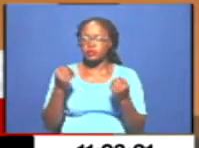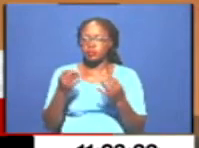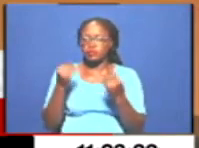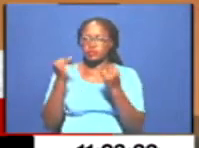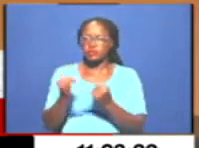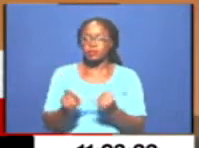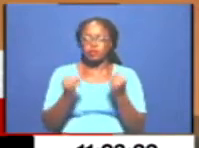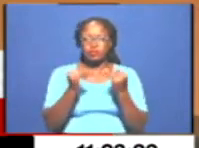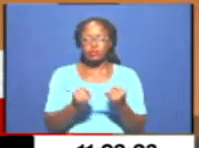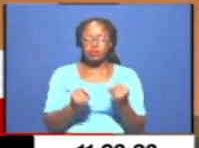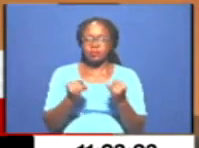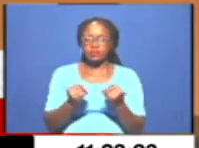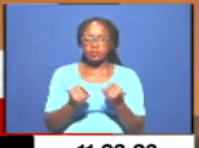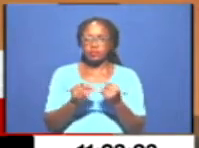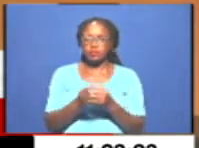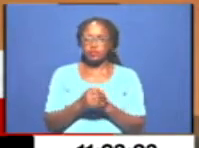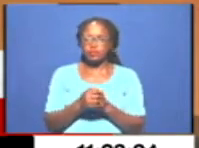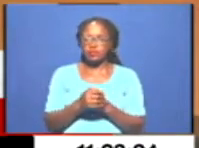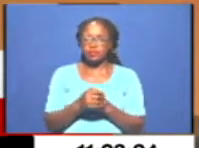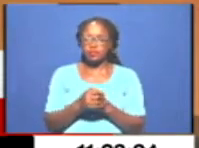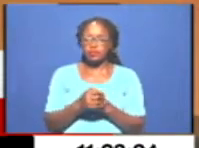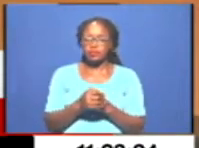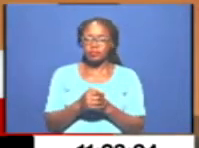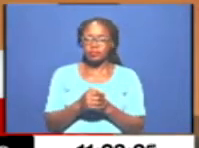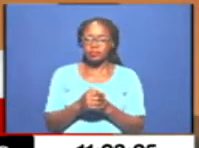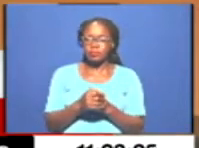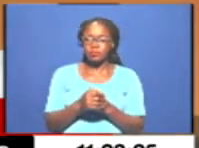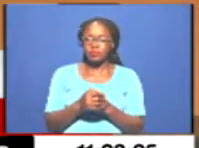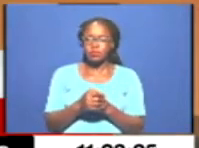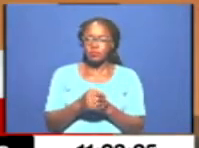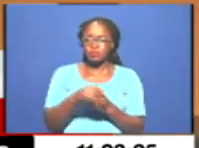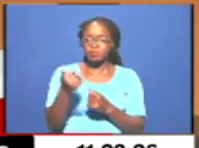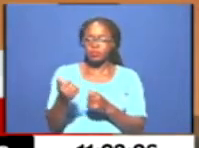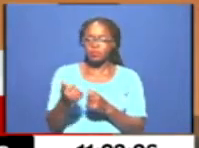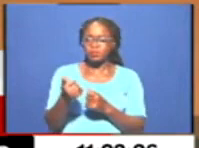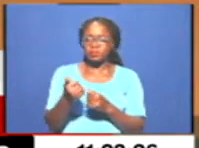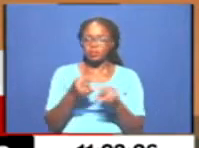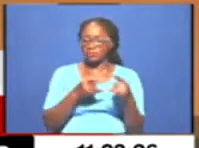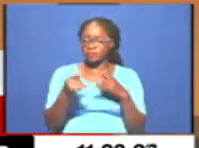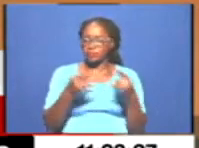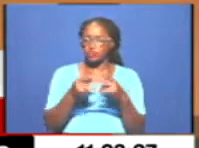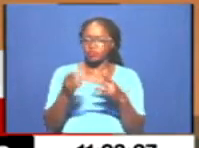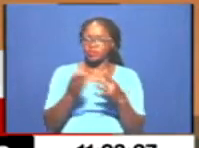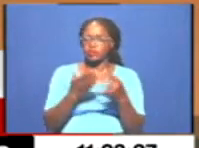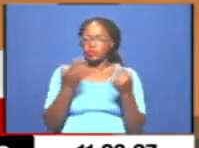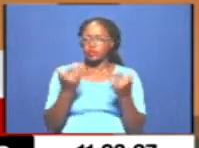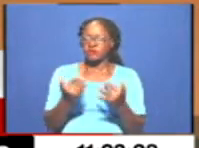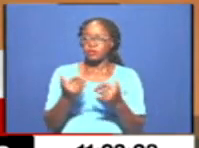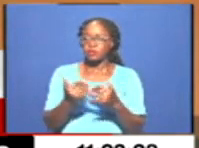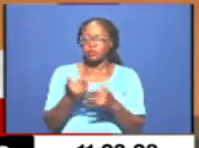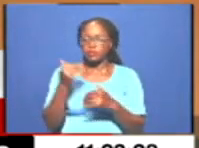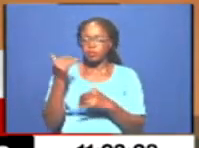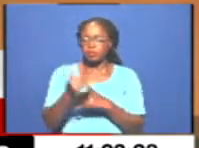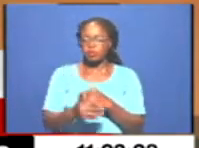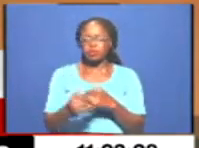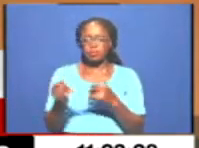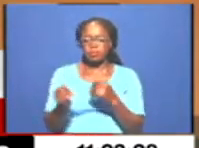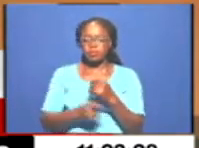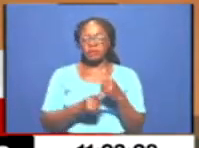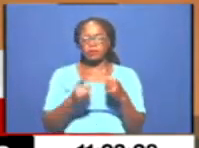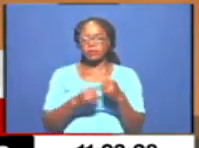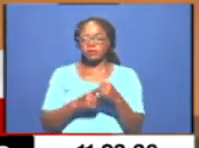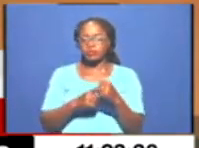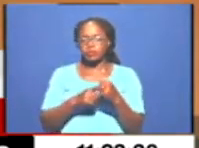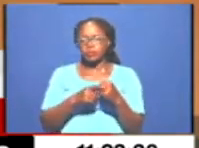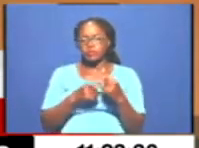gotten direct qualification. The others have to fight their way between now within the next 6 months. What we are looking forward to,